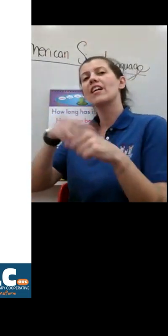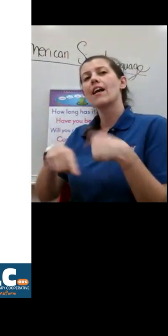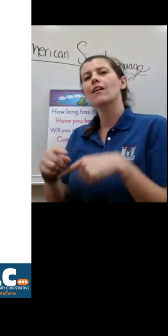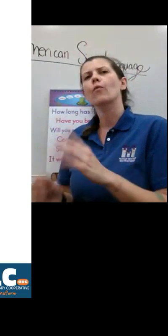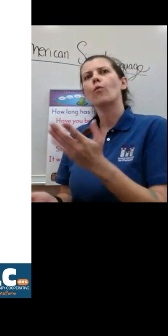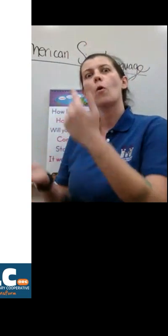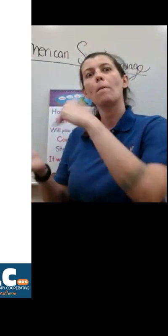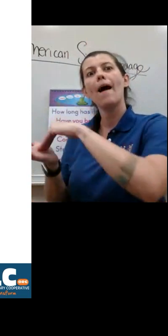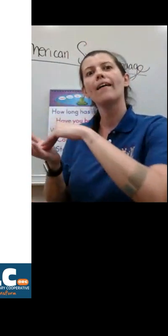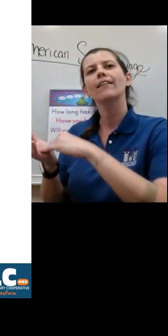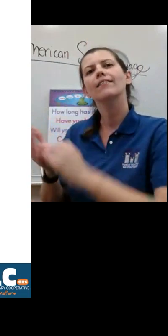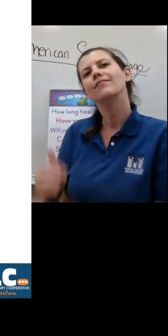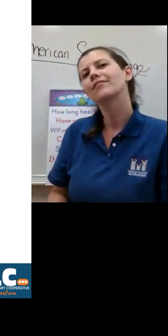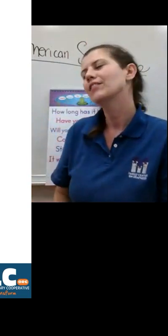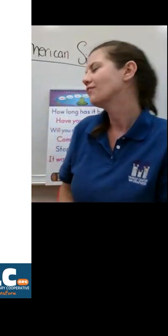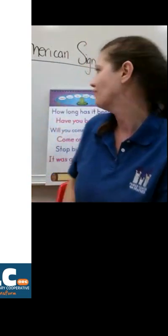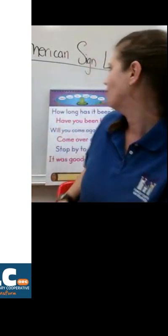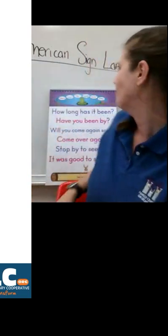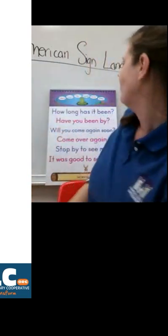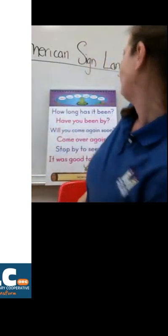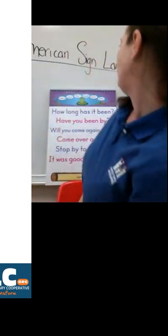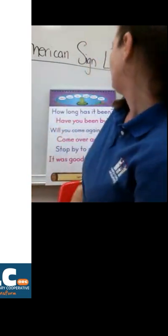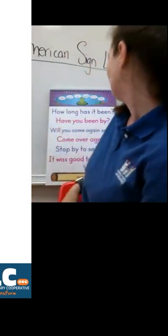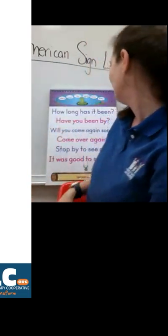Anyone wants to do it again, we'll go back.